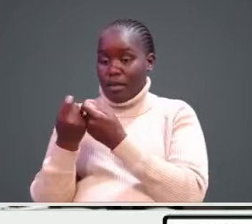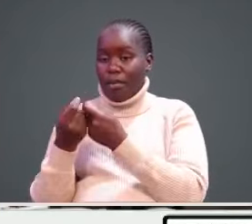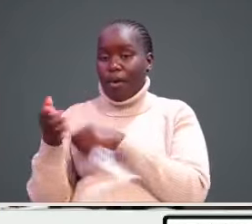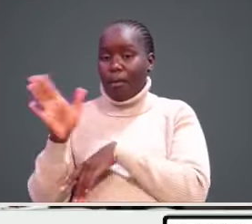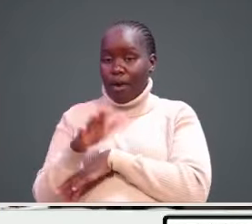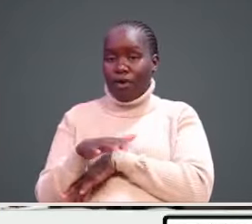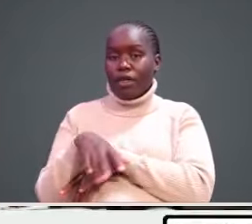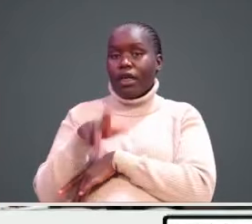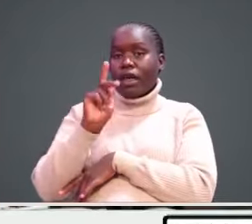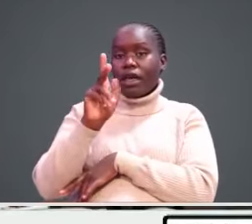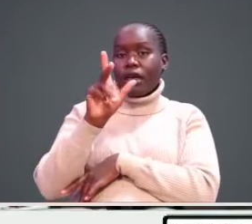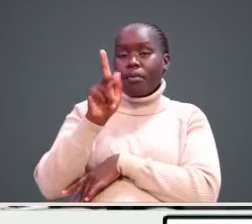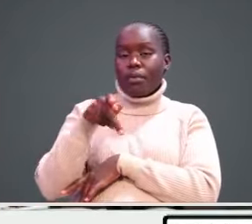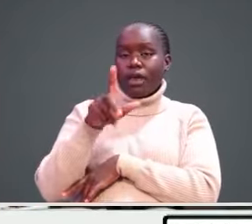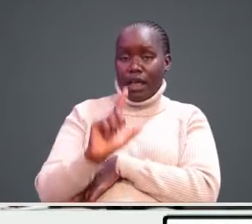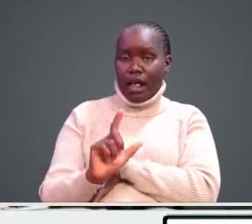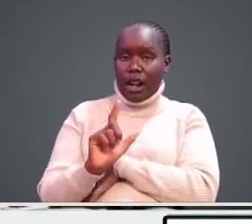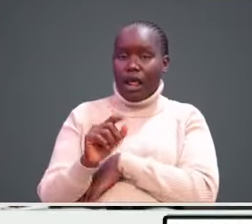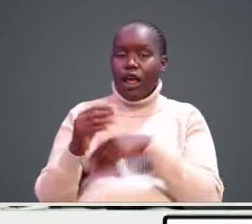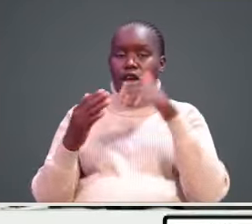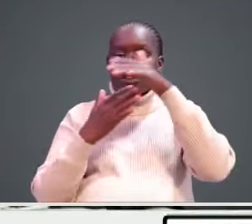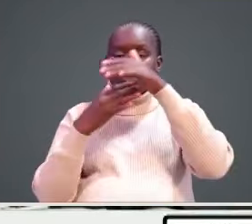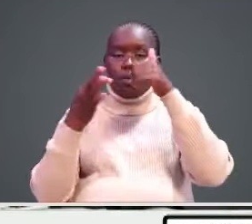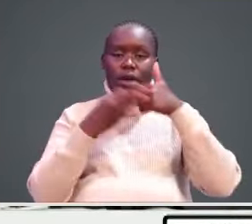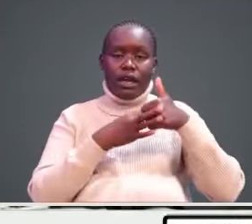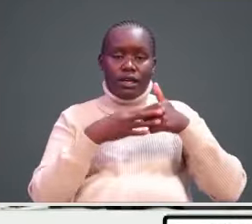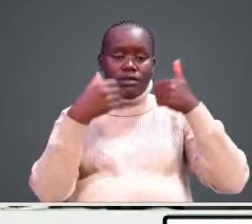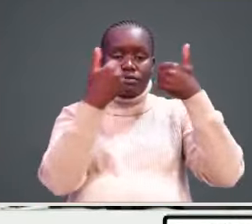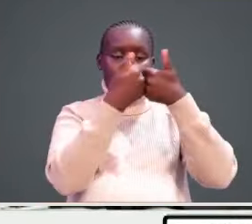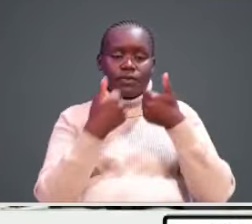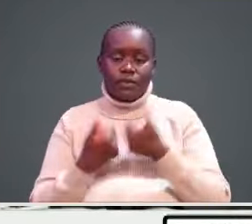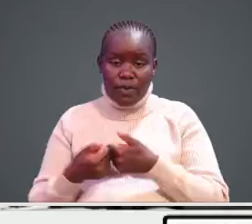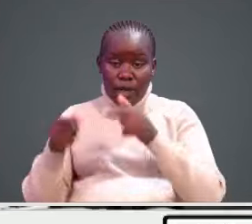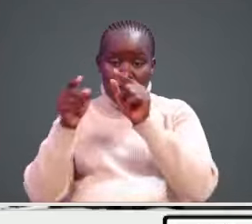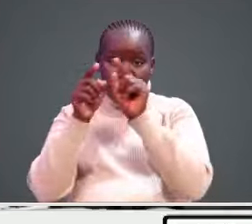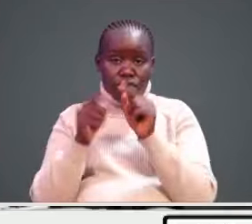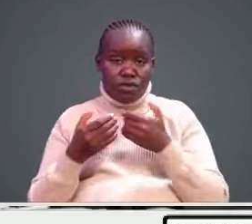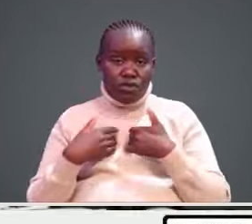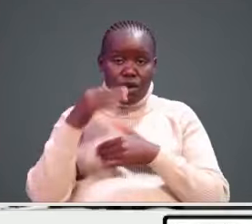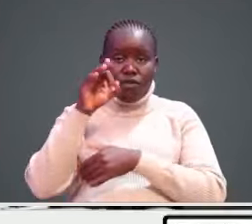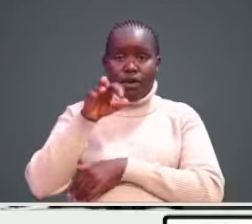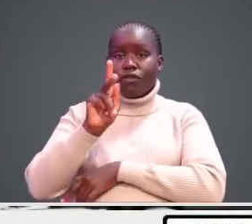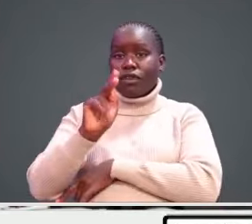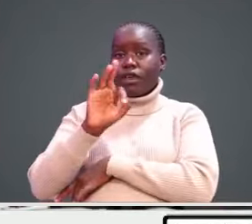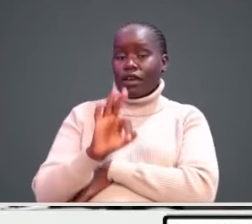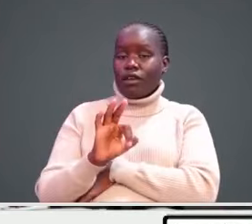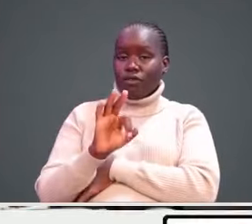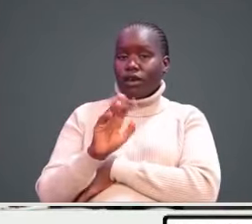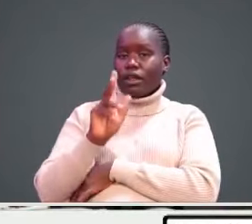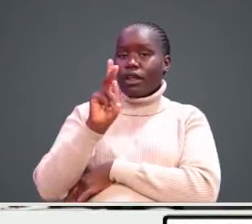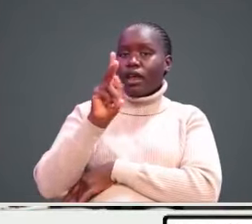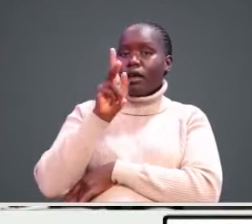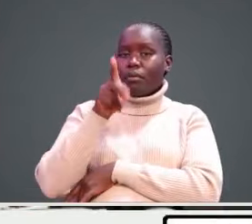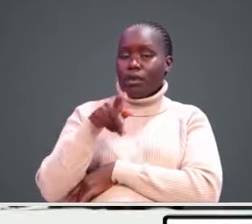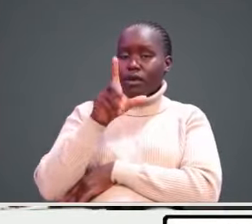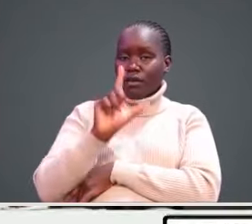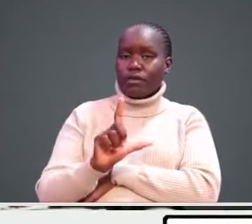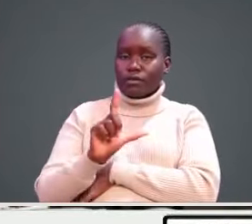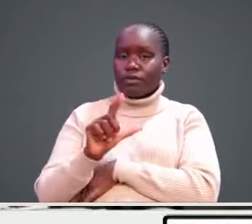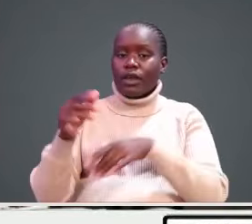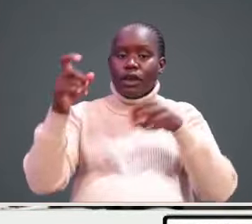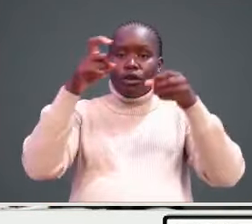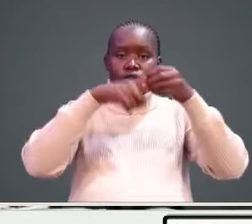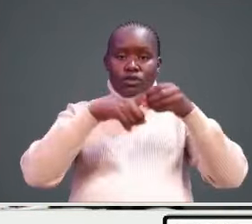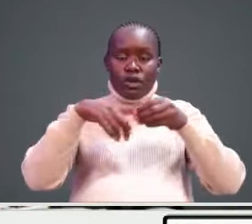annual KPL top eight tournament, and reconstituting the FKF and KPL Joint